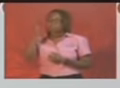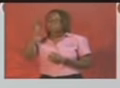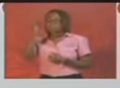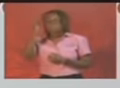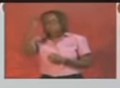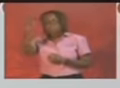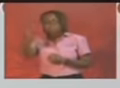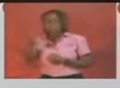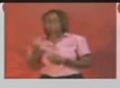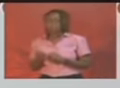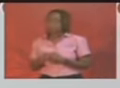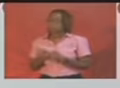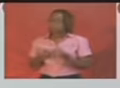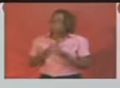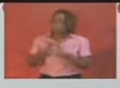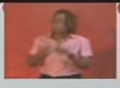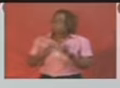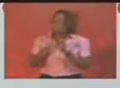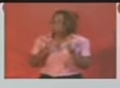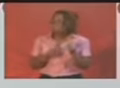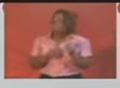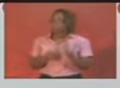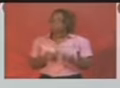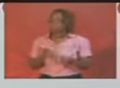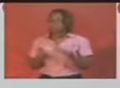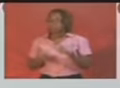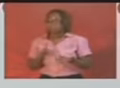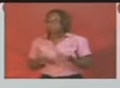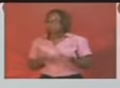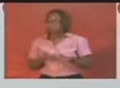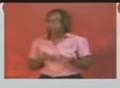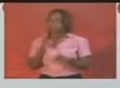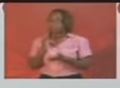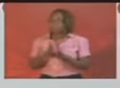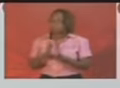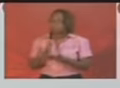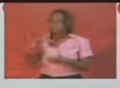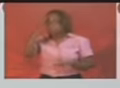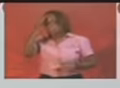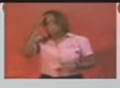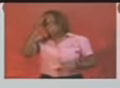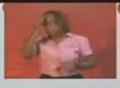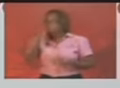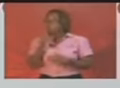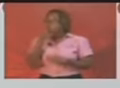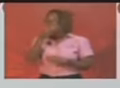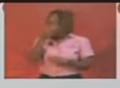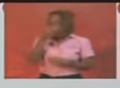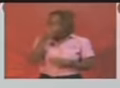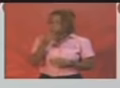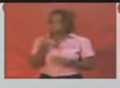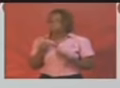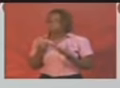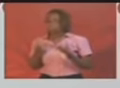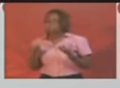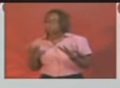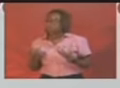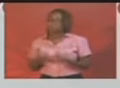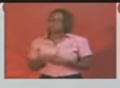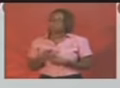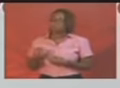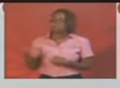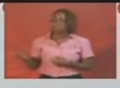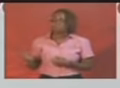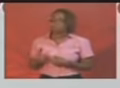data that we have received for all of the current vaccines that have been released, none of these have actually been studied in